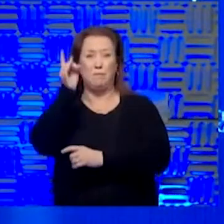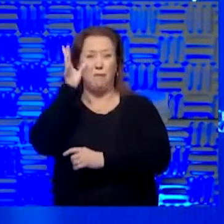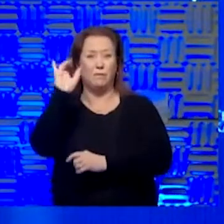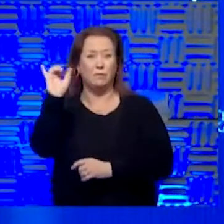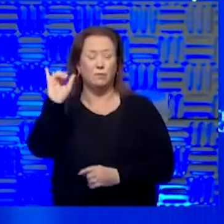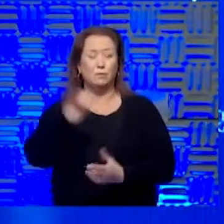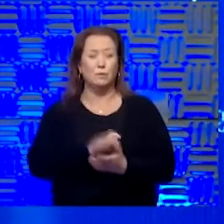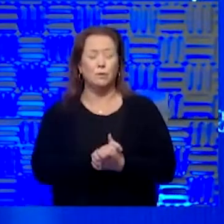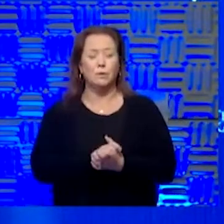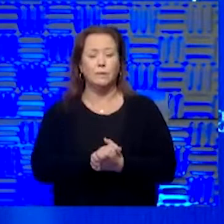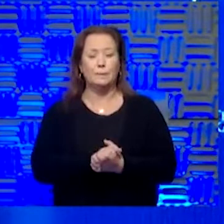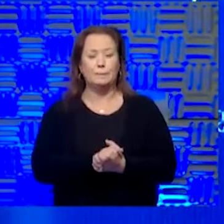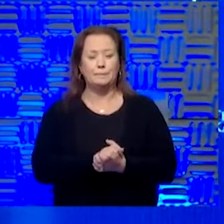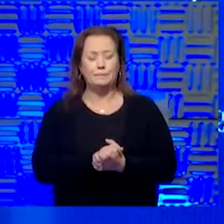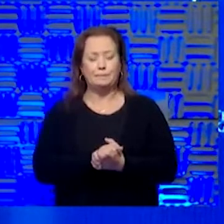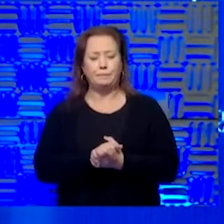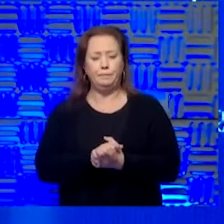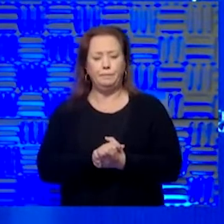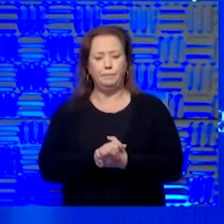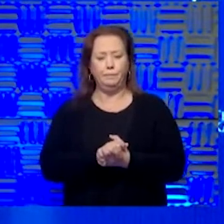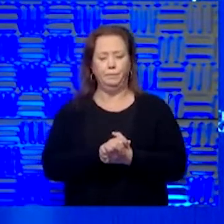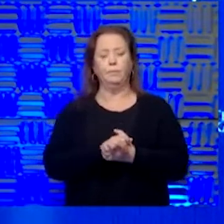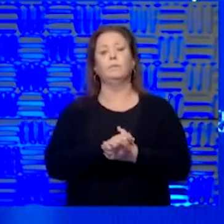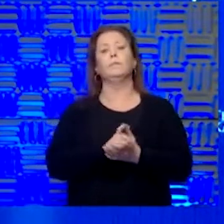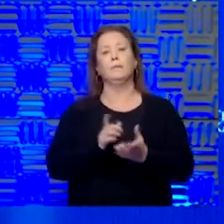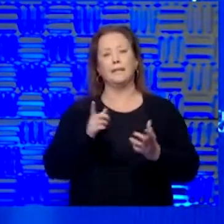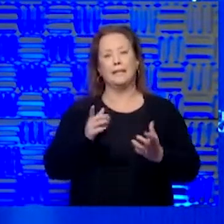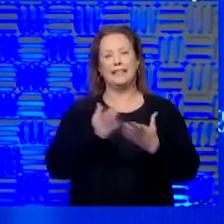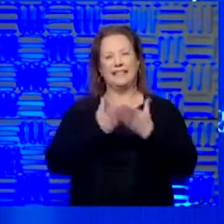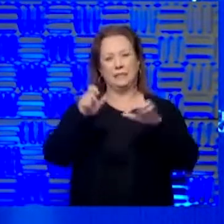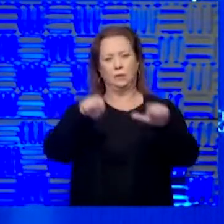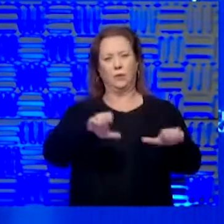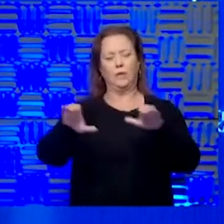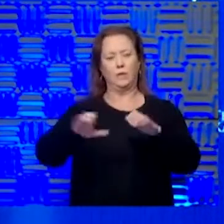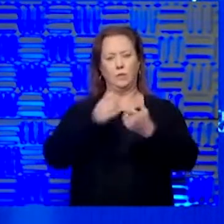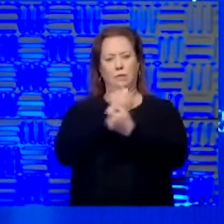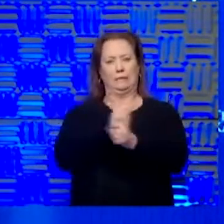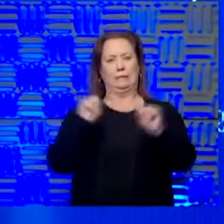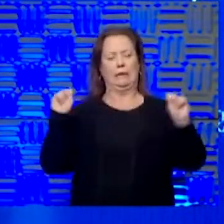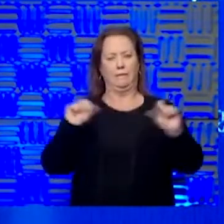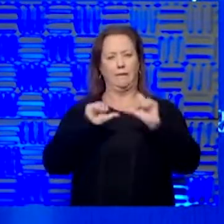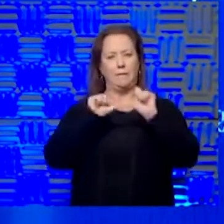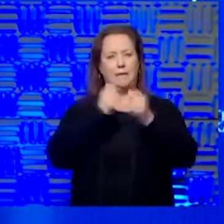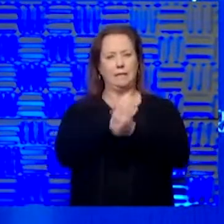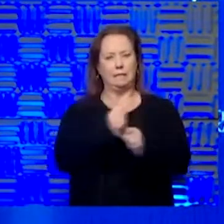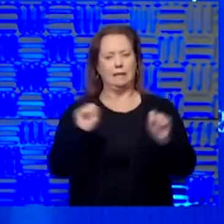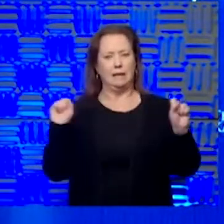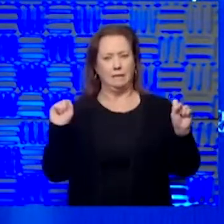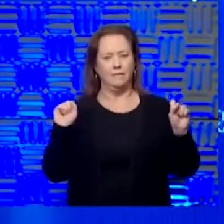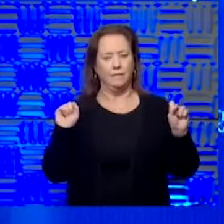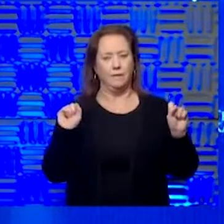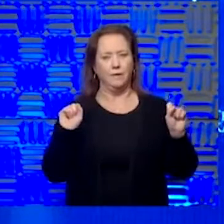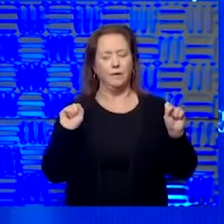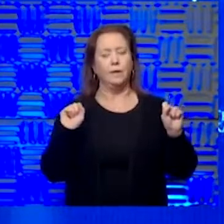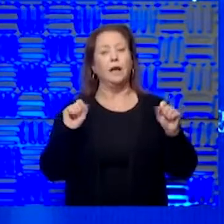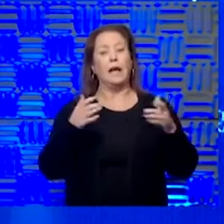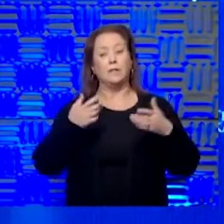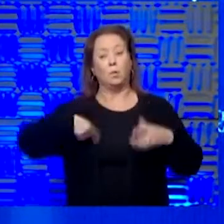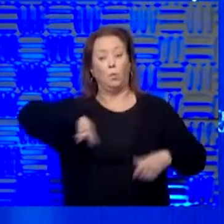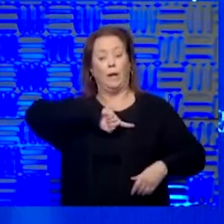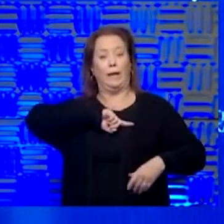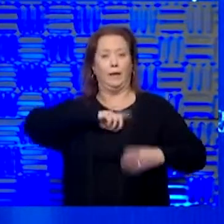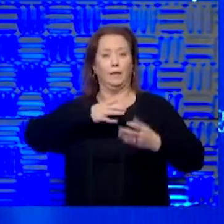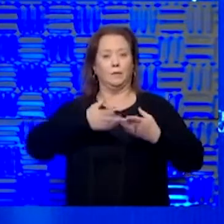too. So I think that there are things you can do to stay safe even as society starts to open back